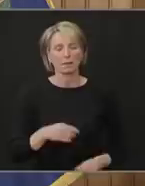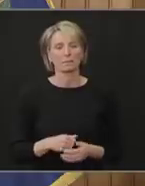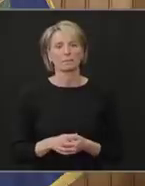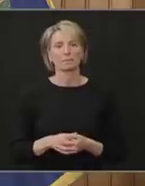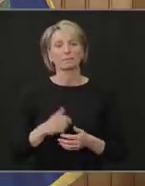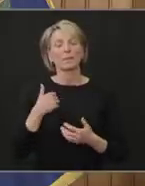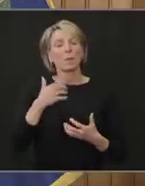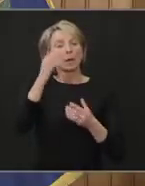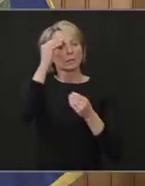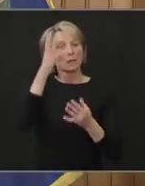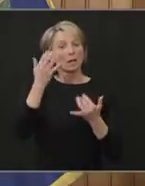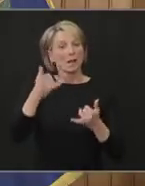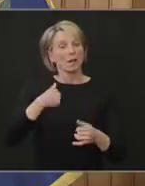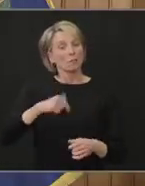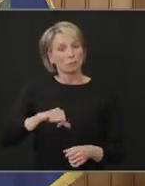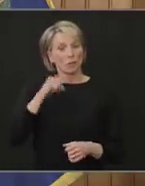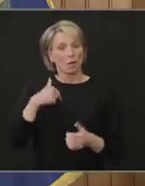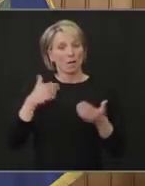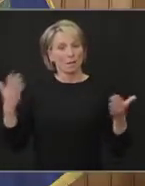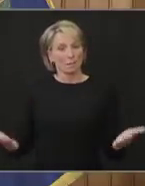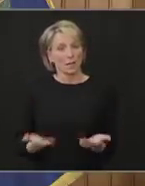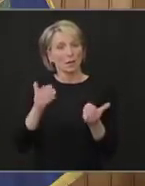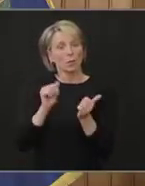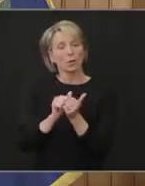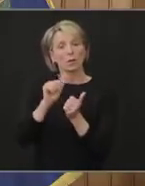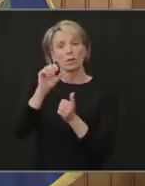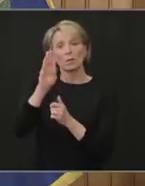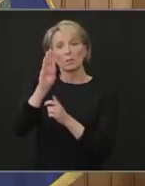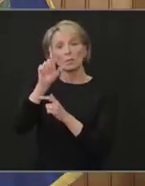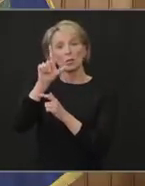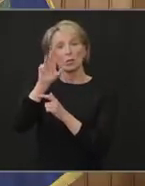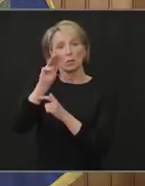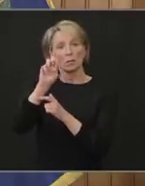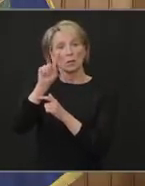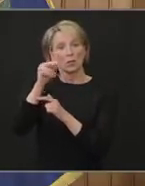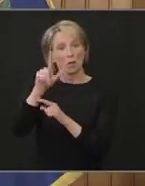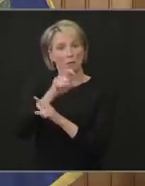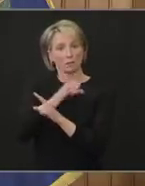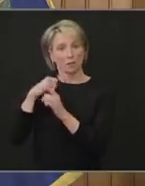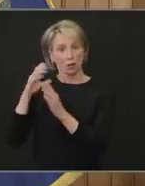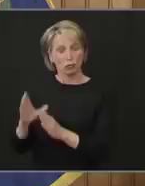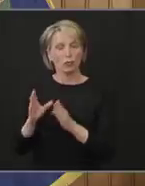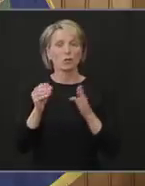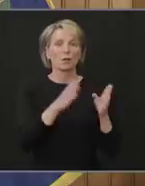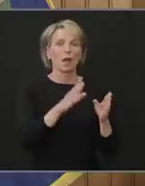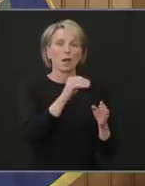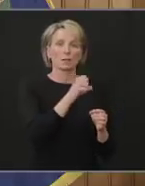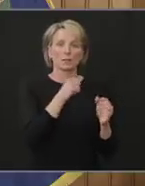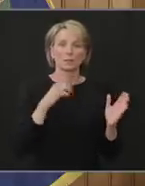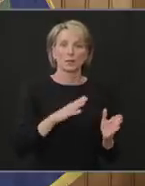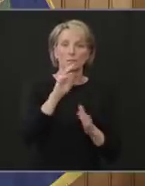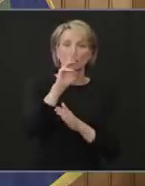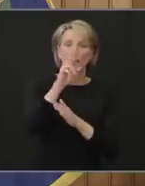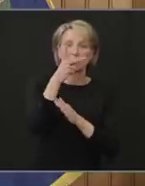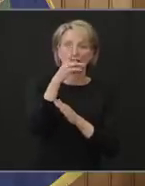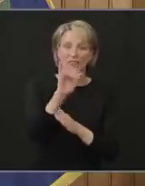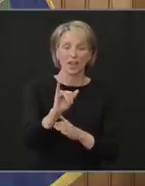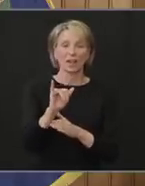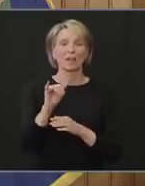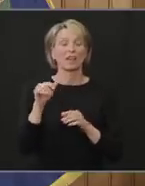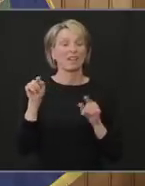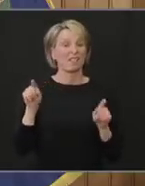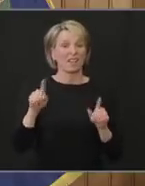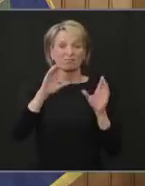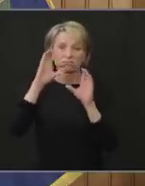here with Senators Blumenthal and Murphy. They were up all night last night. I'll tell you, it's a much better bill that came out